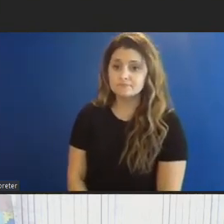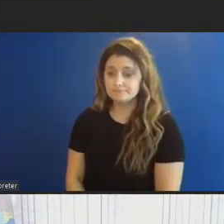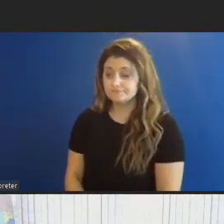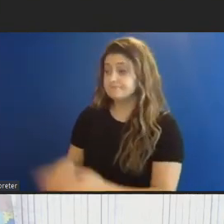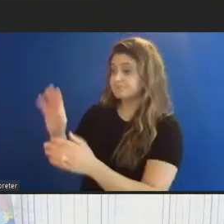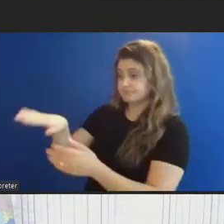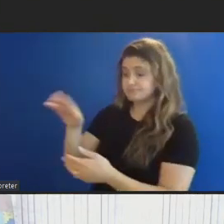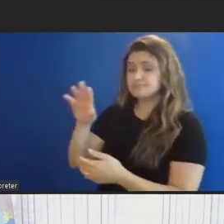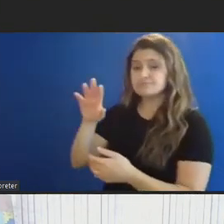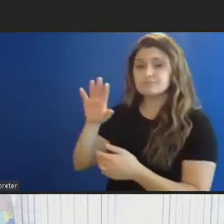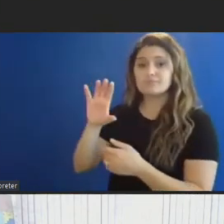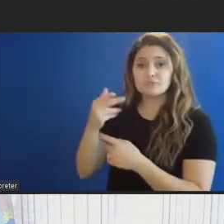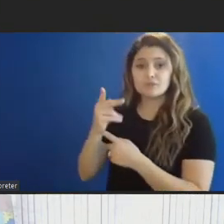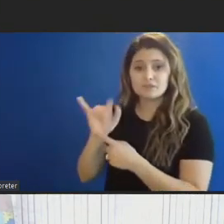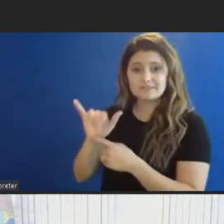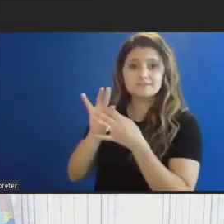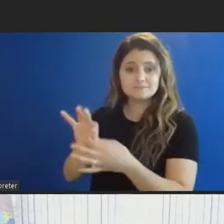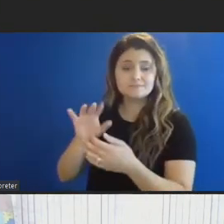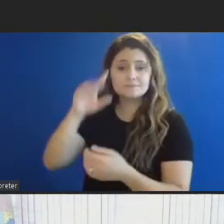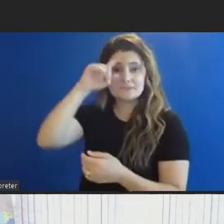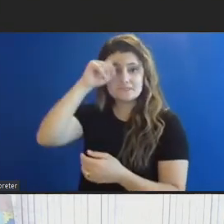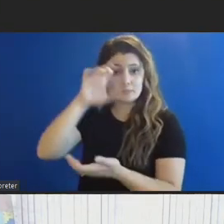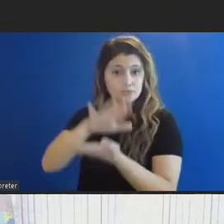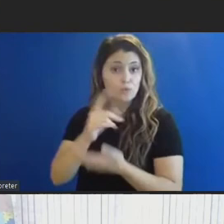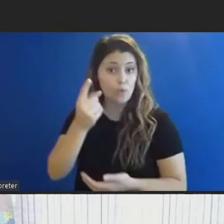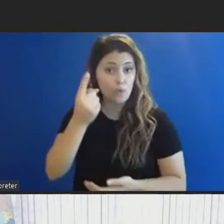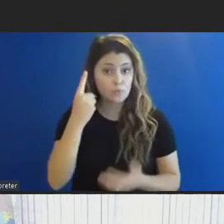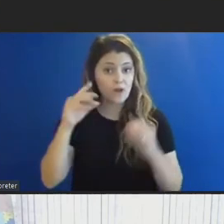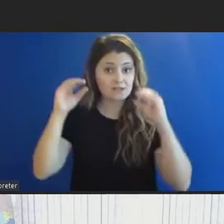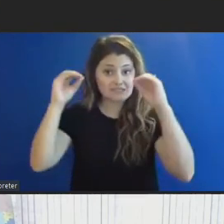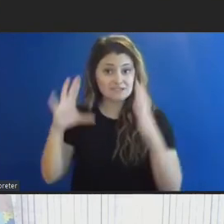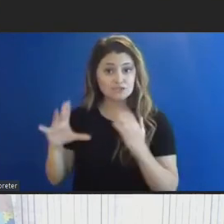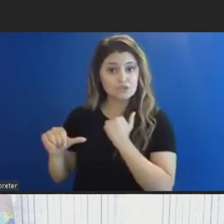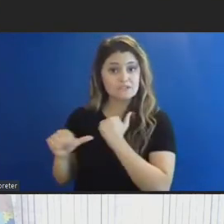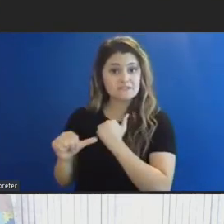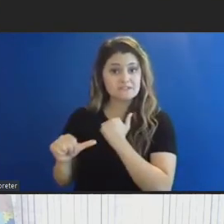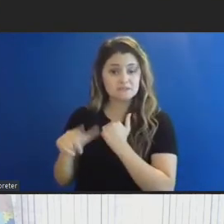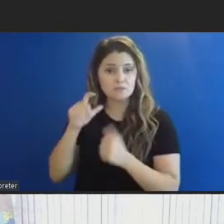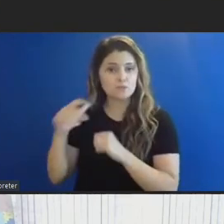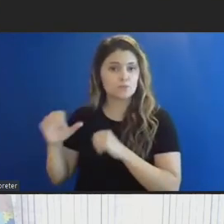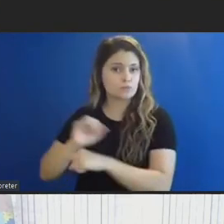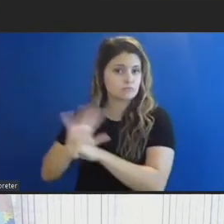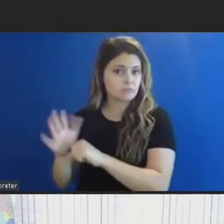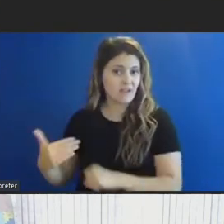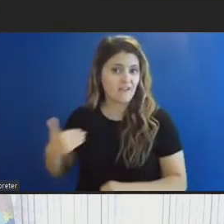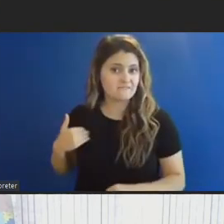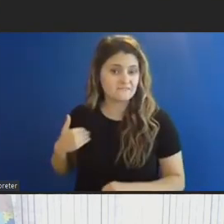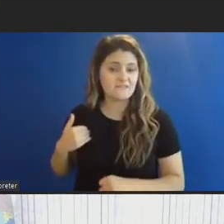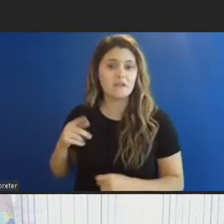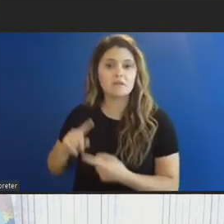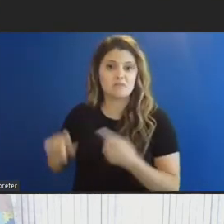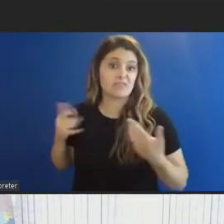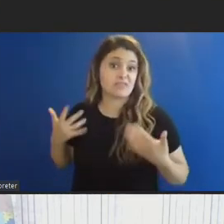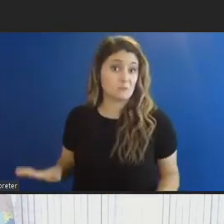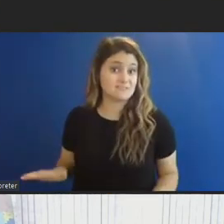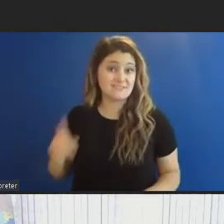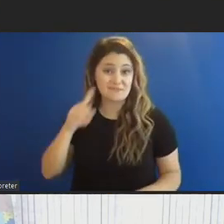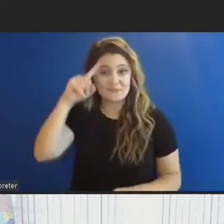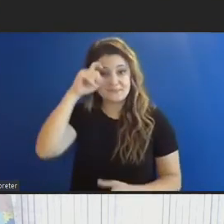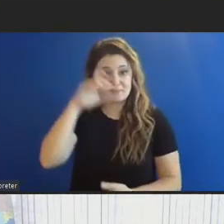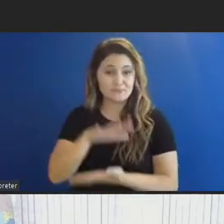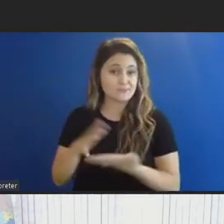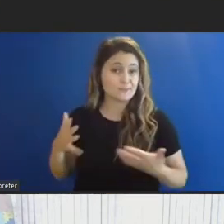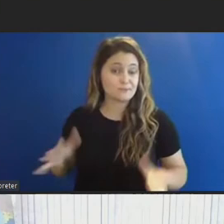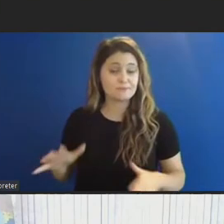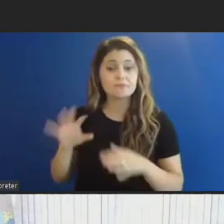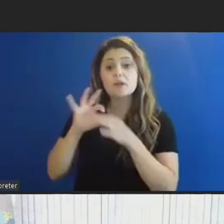is concerned, we had one teaching assistant that tested positive, but that was all for summer school. As